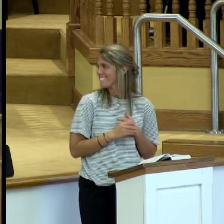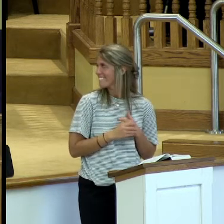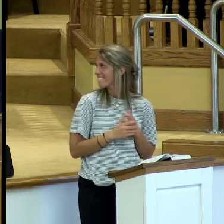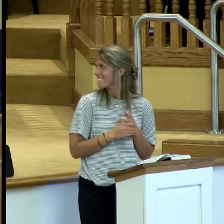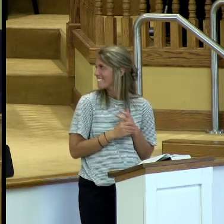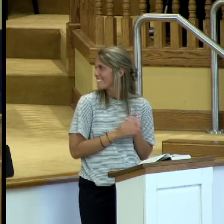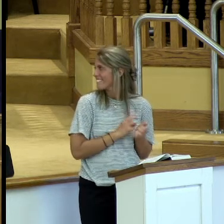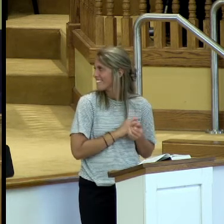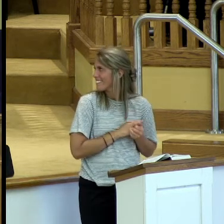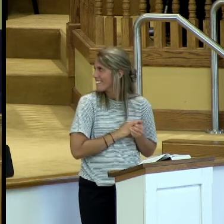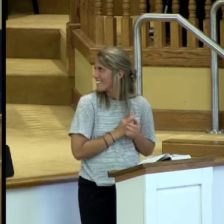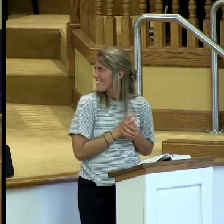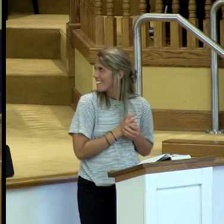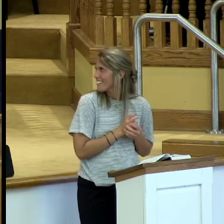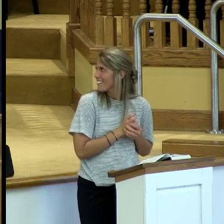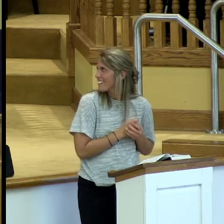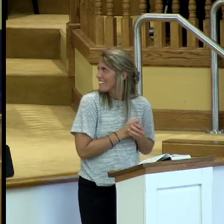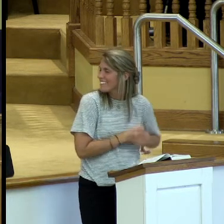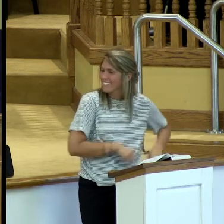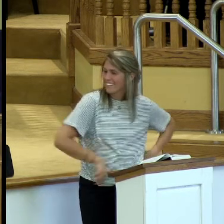This guy.